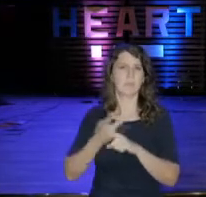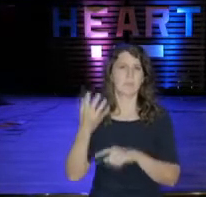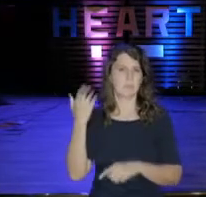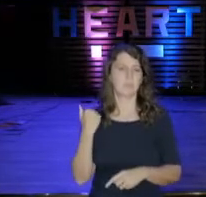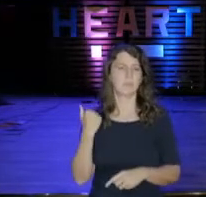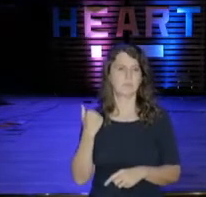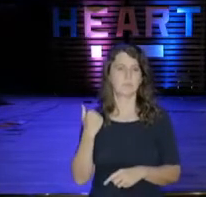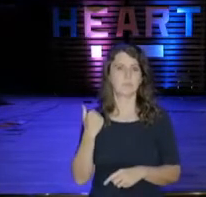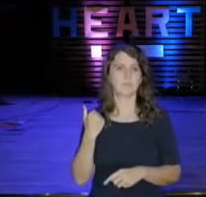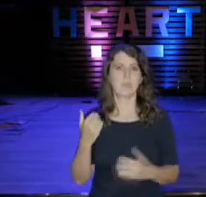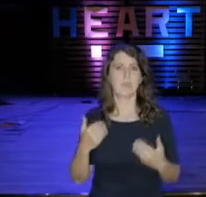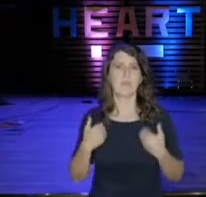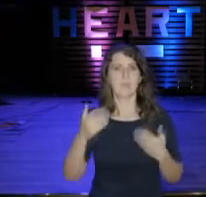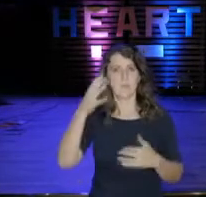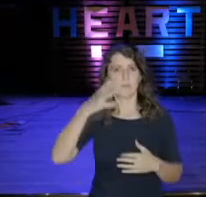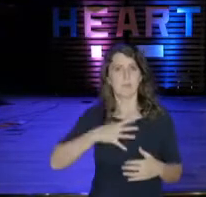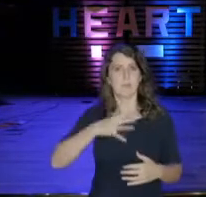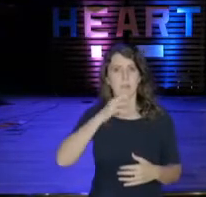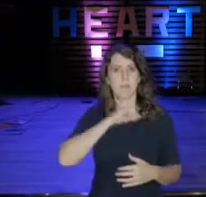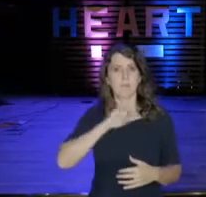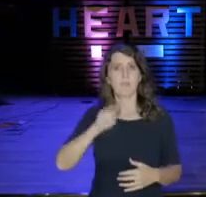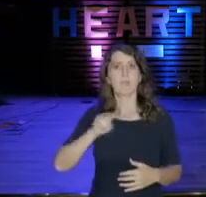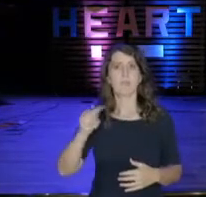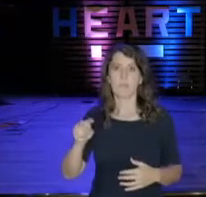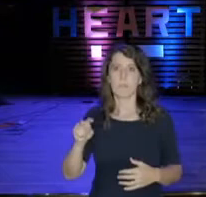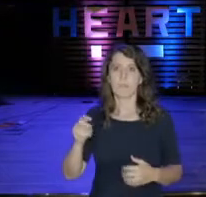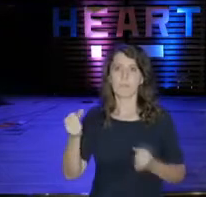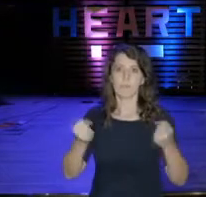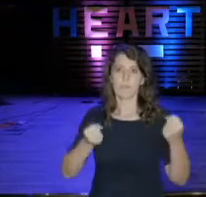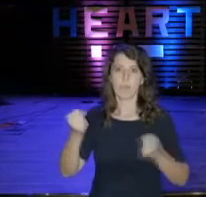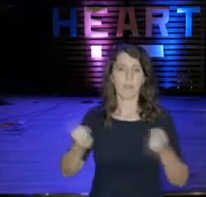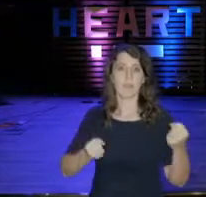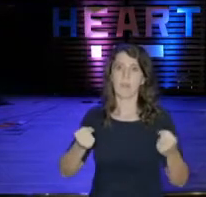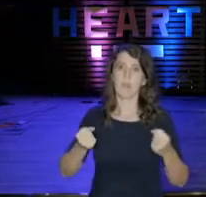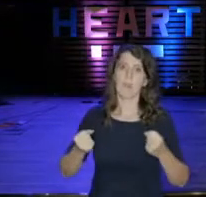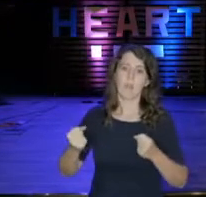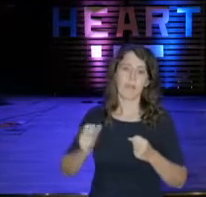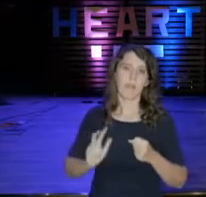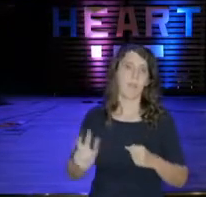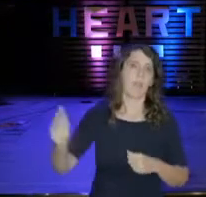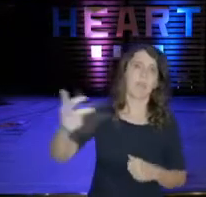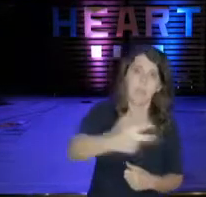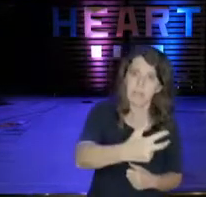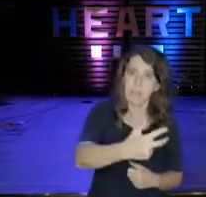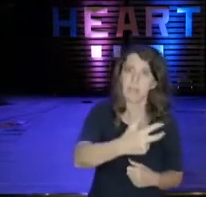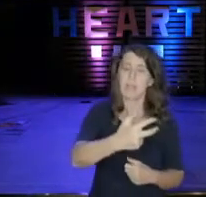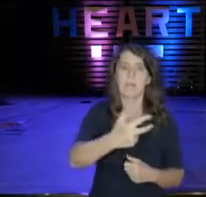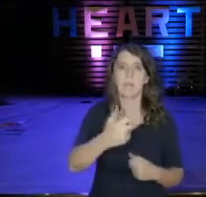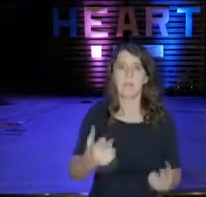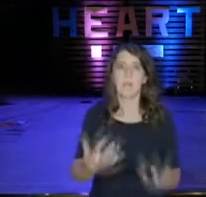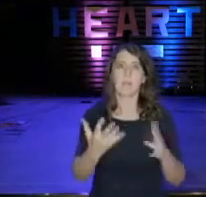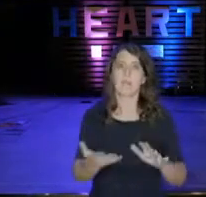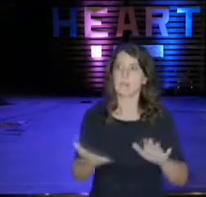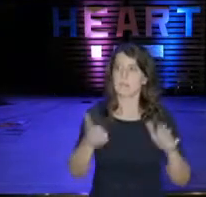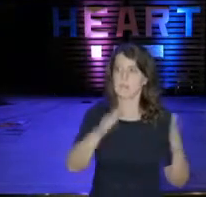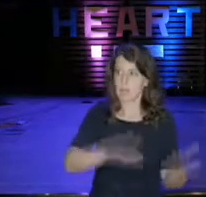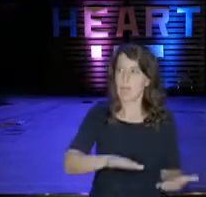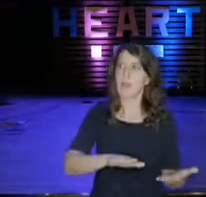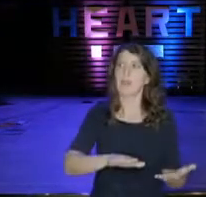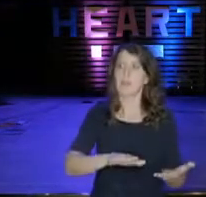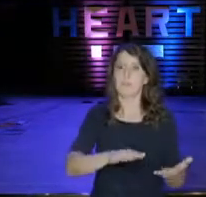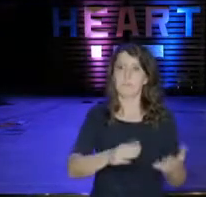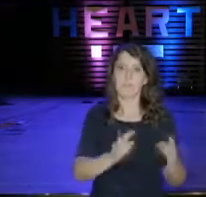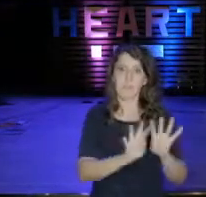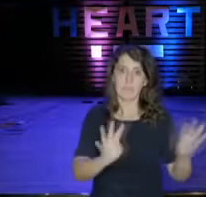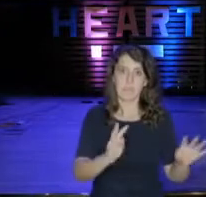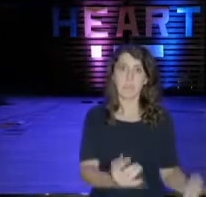about 2 months ago, and a young man, 22 years old, lost control of his car, crashed, burnt, died, knocked over a pole, burn up the